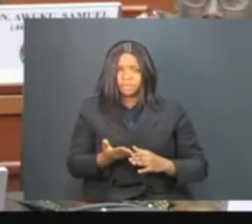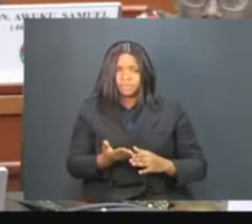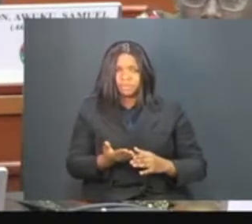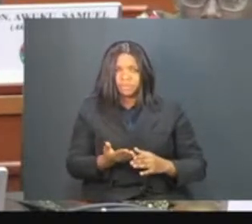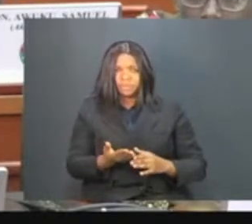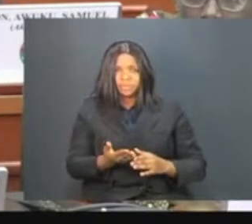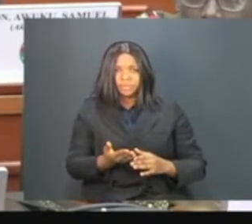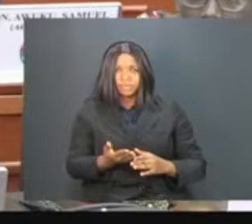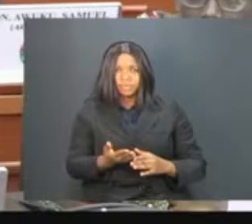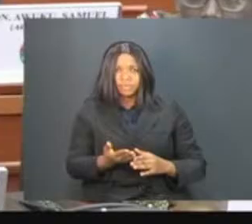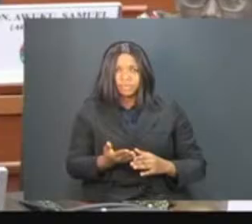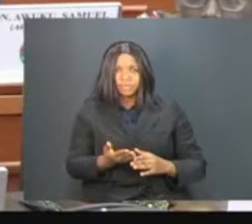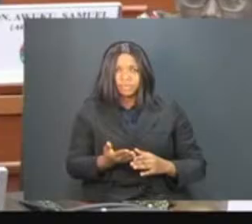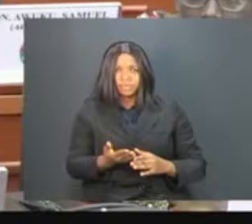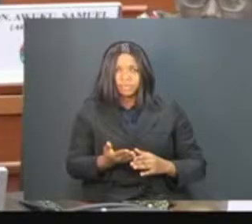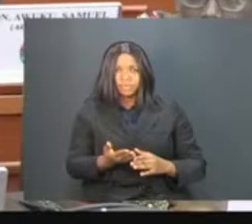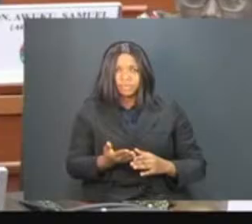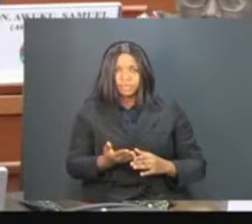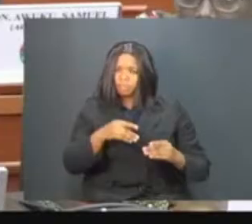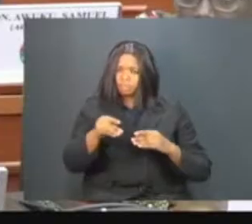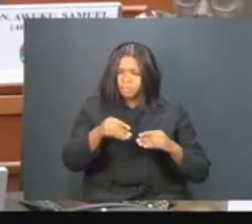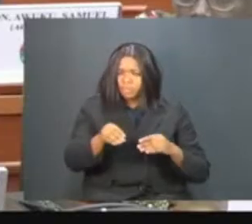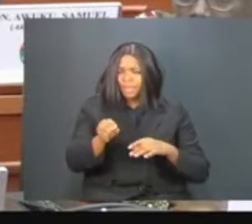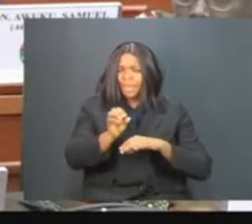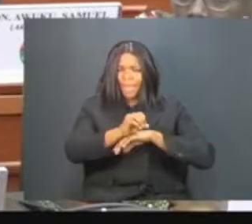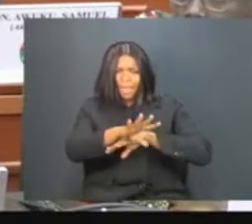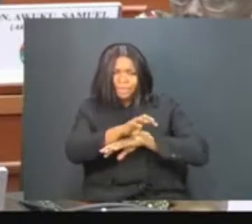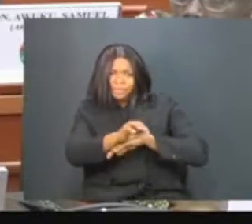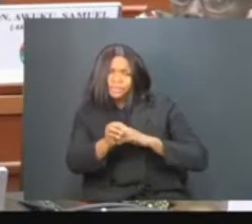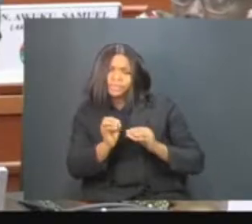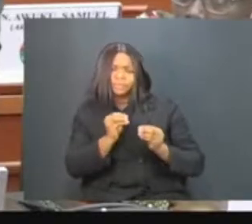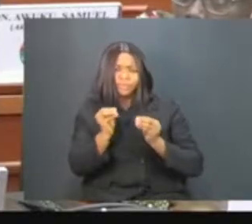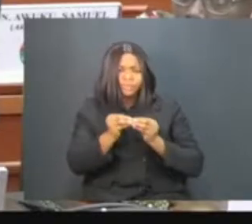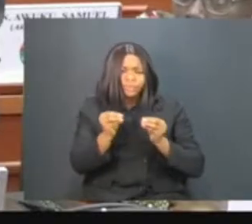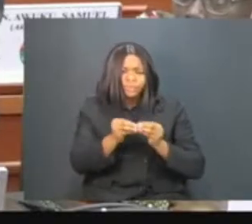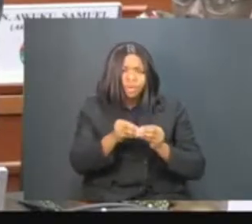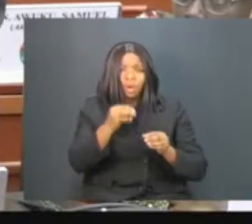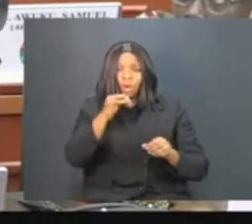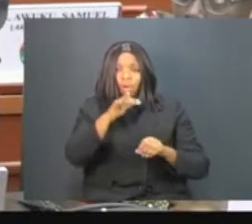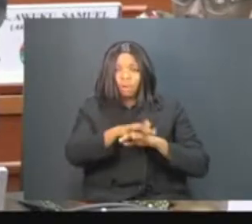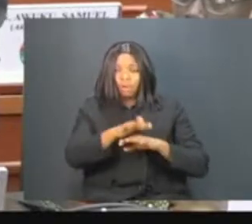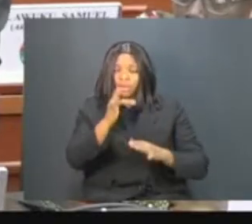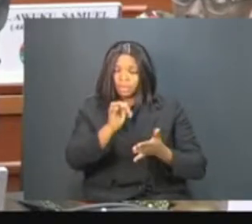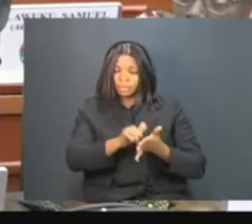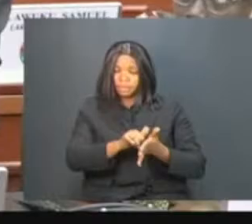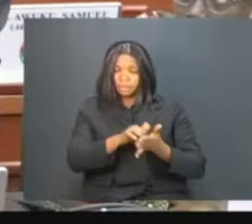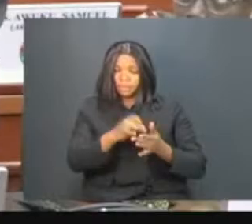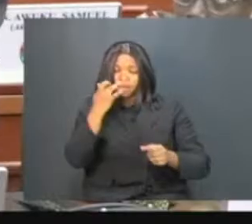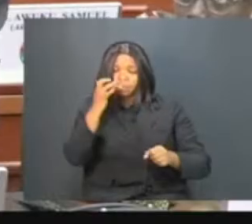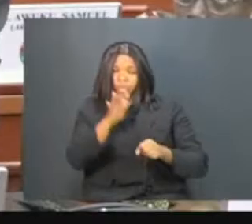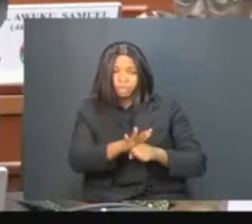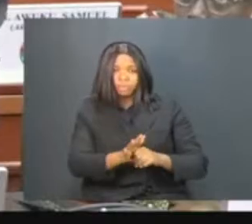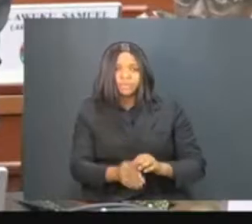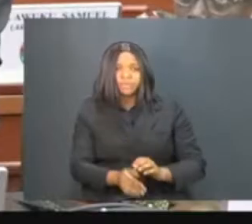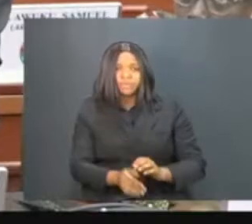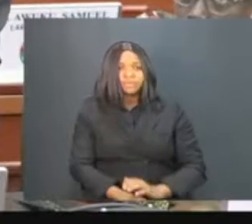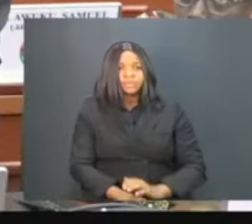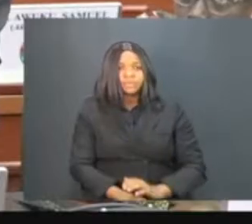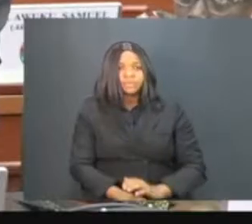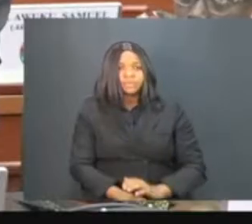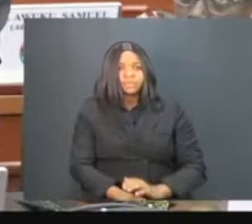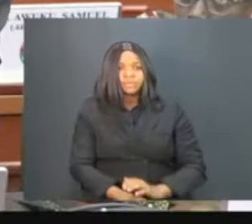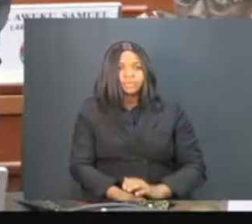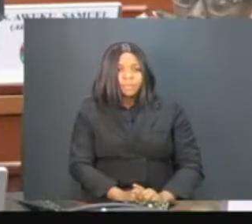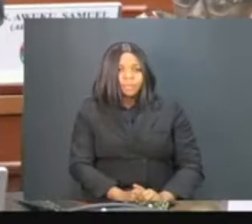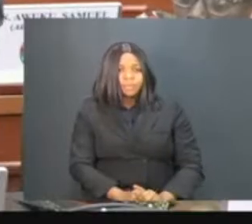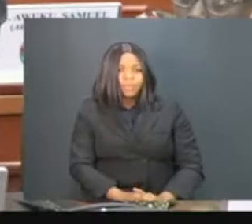put out multiple adverts on this promise. And Mr. Speaker, the whole campaign of the NDC in the 2024 election